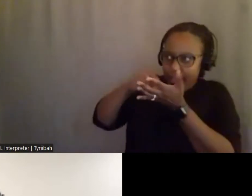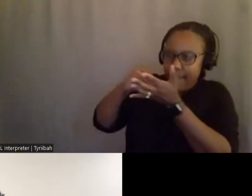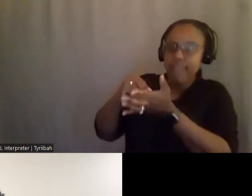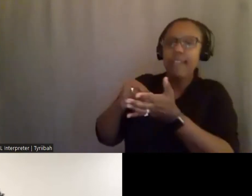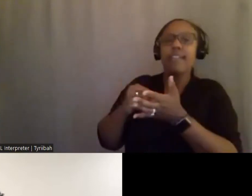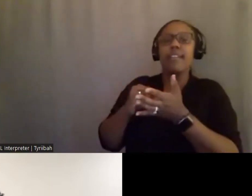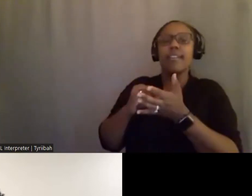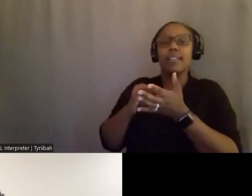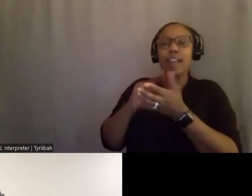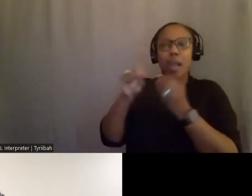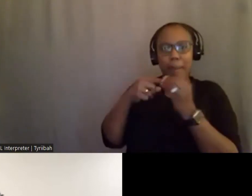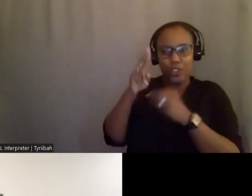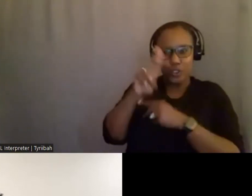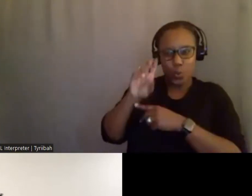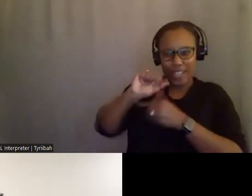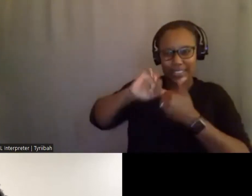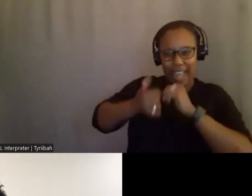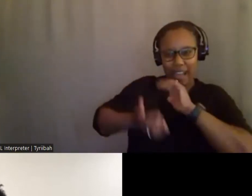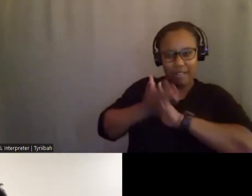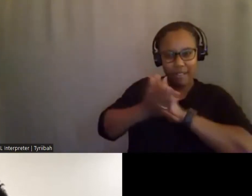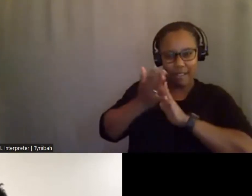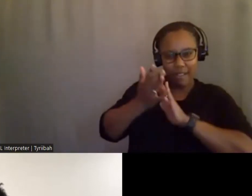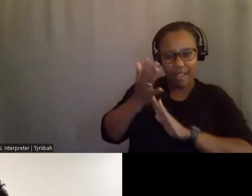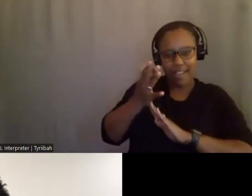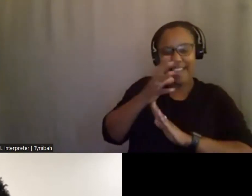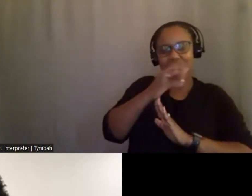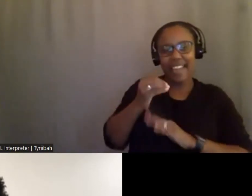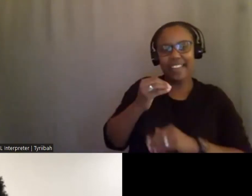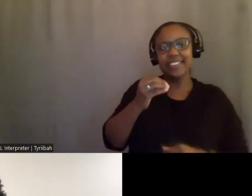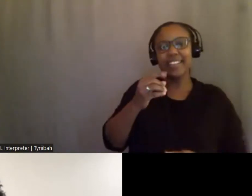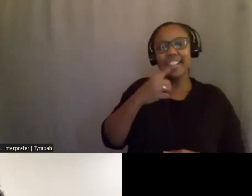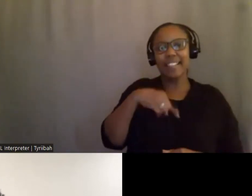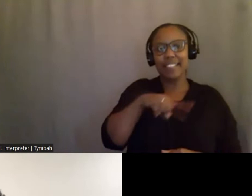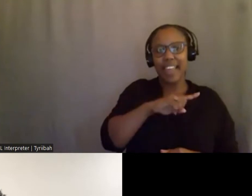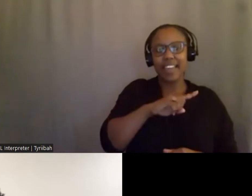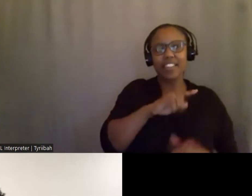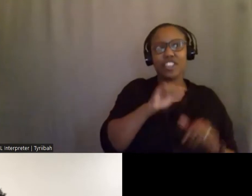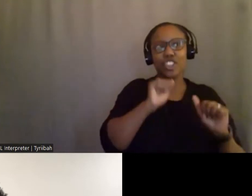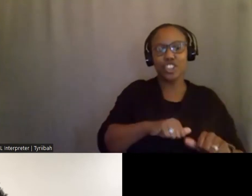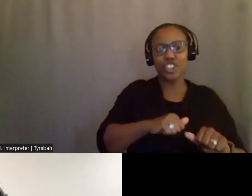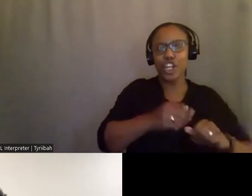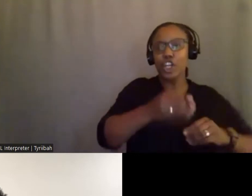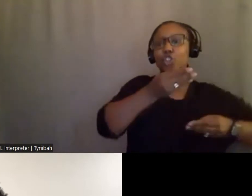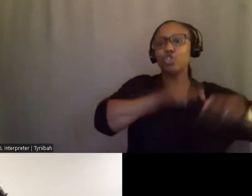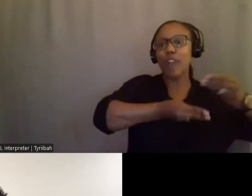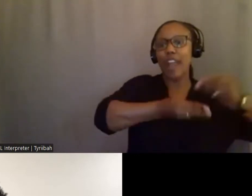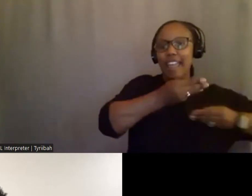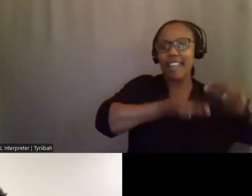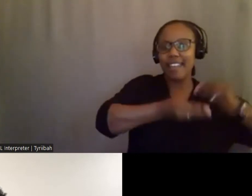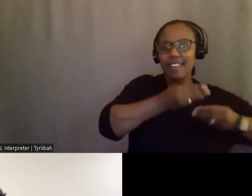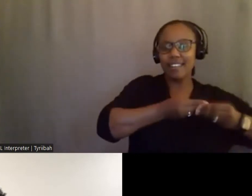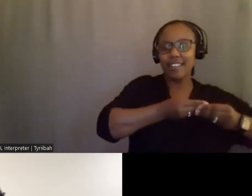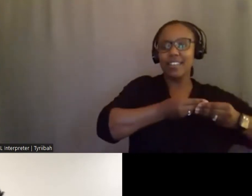to bargain on almost kind of a different plane than a lot of other Native people.